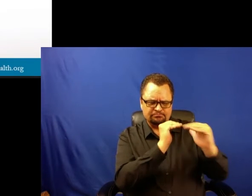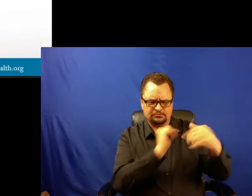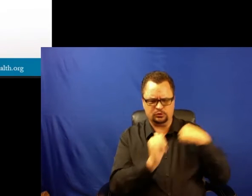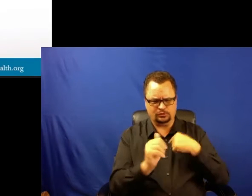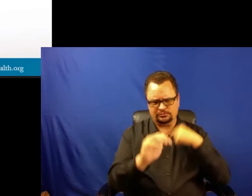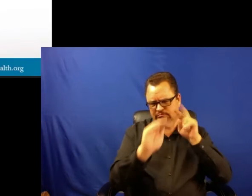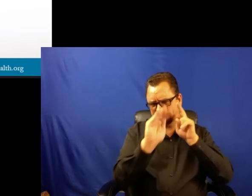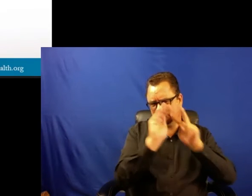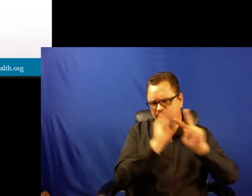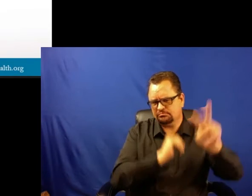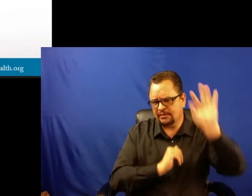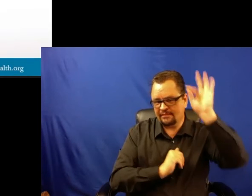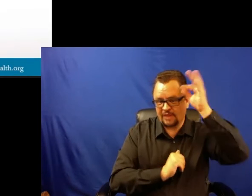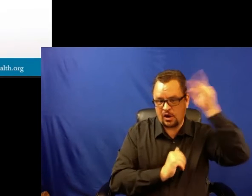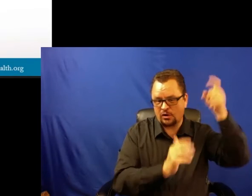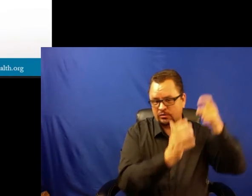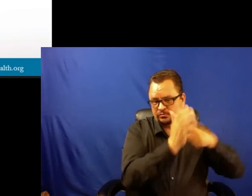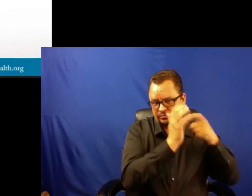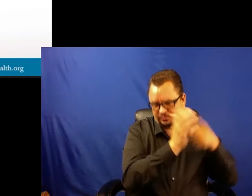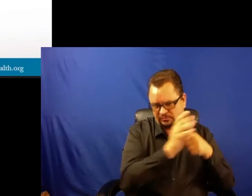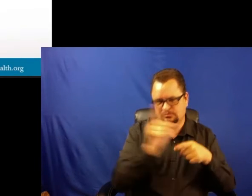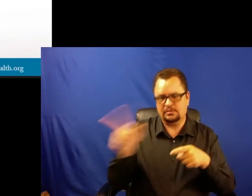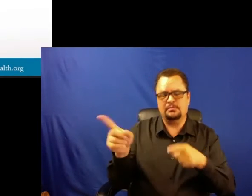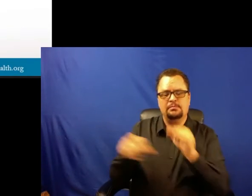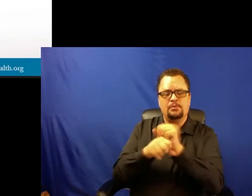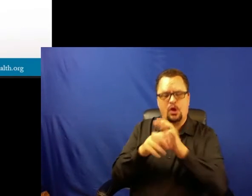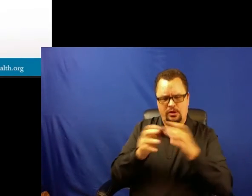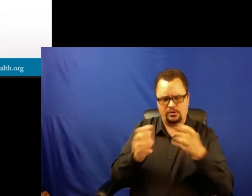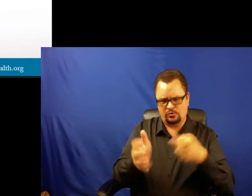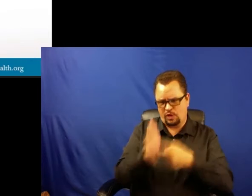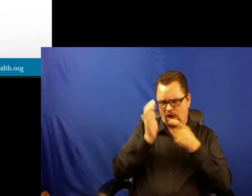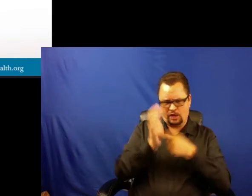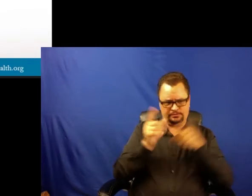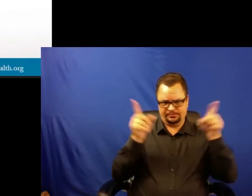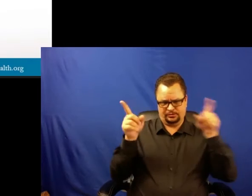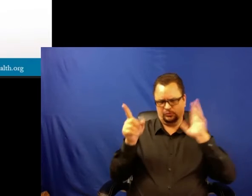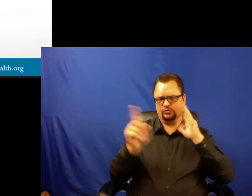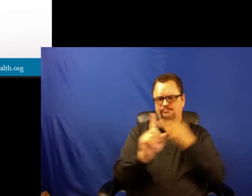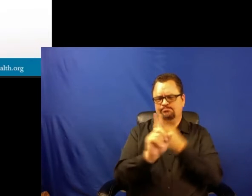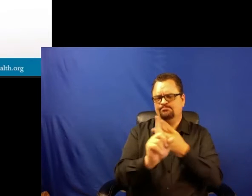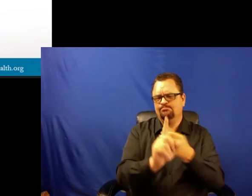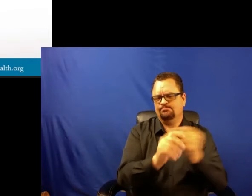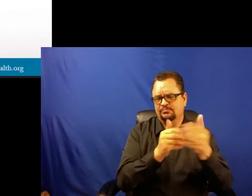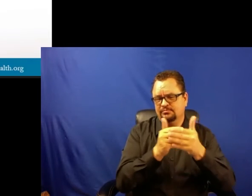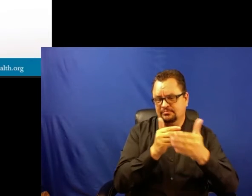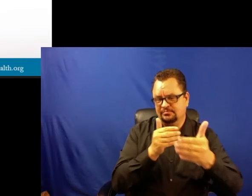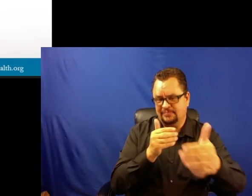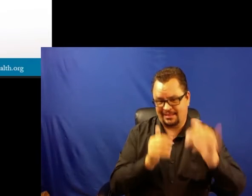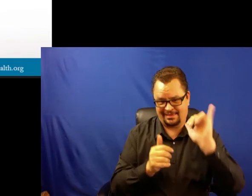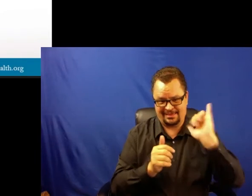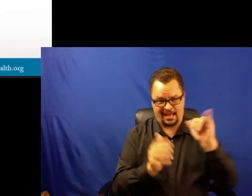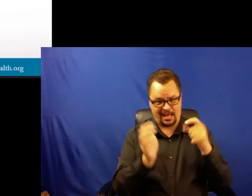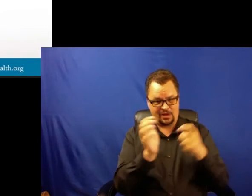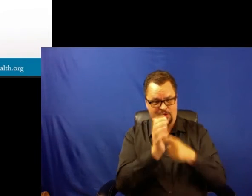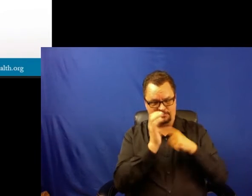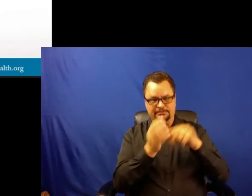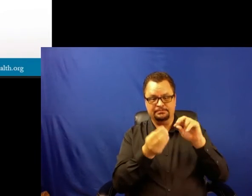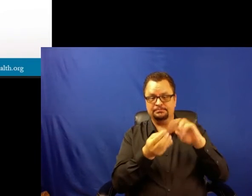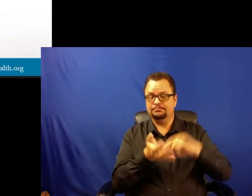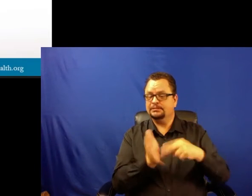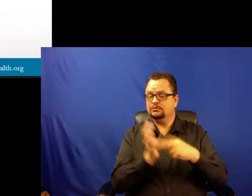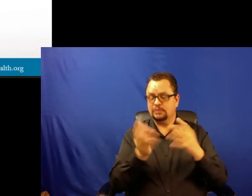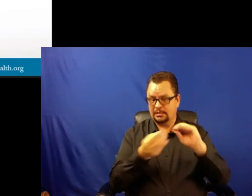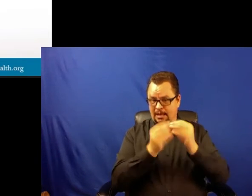recommendations will not result in a huge spike. It will likely just feed that consistent wave that we're seeing. Typically with a vaccine